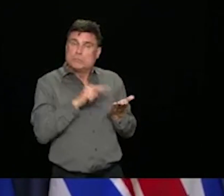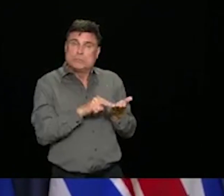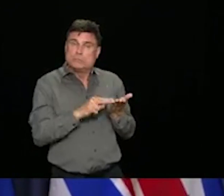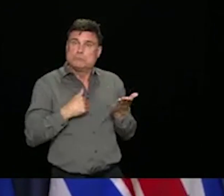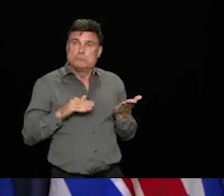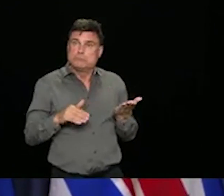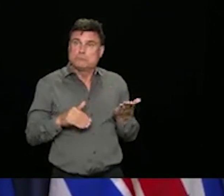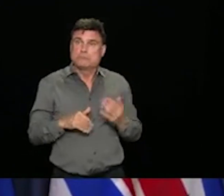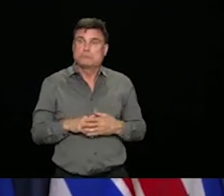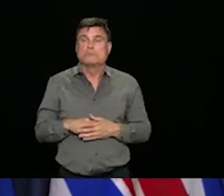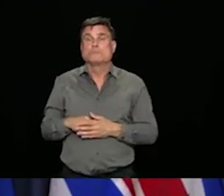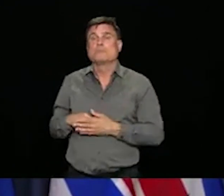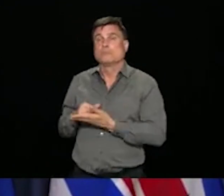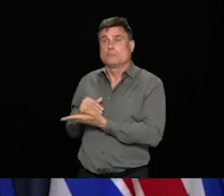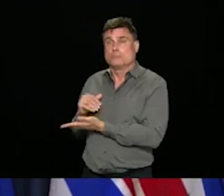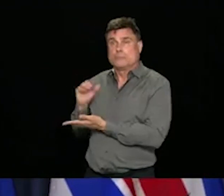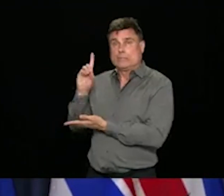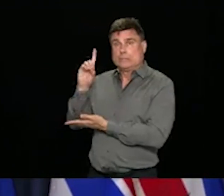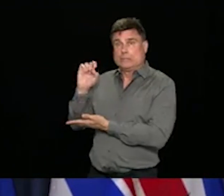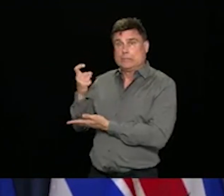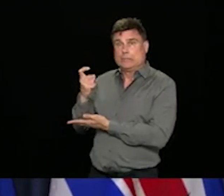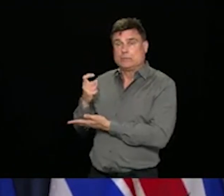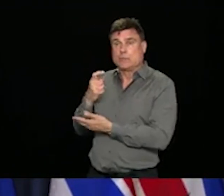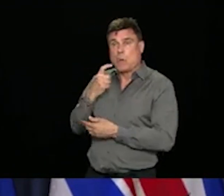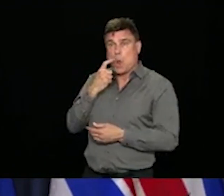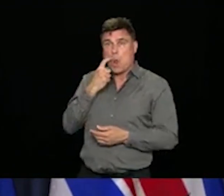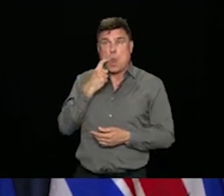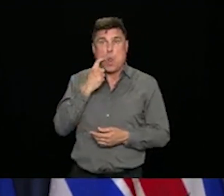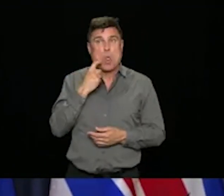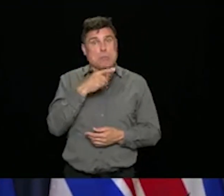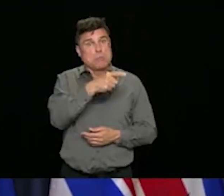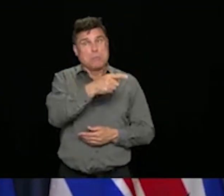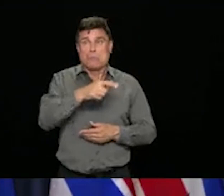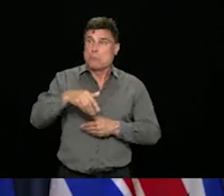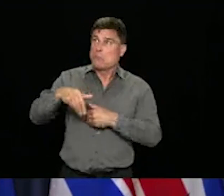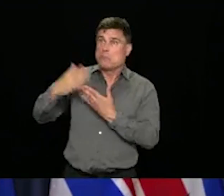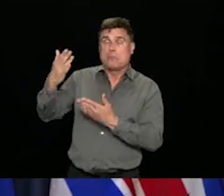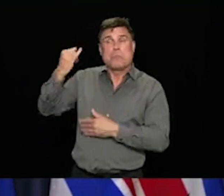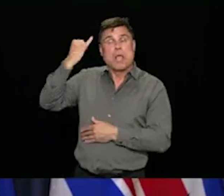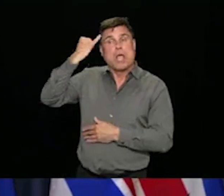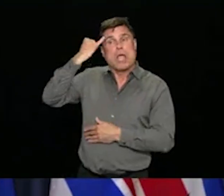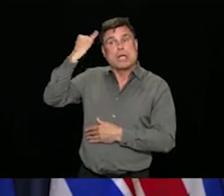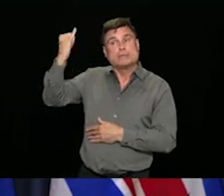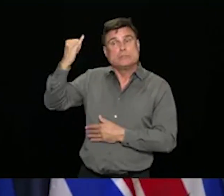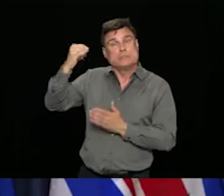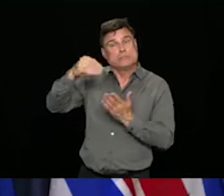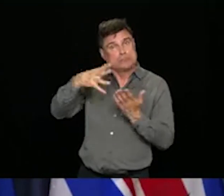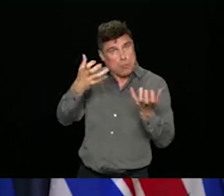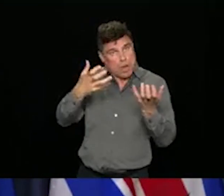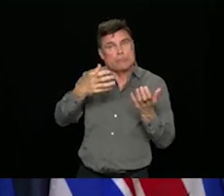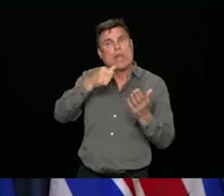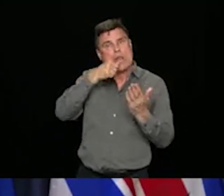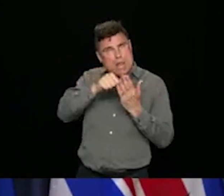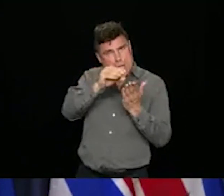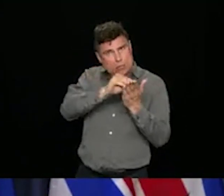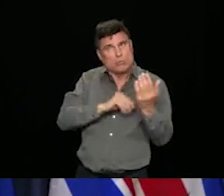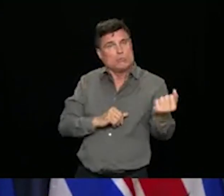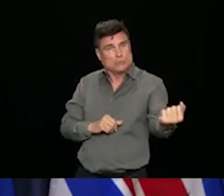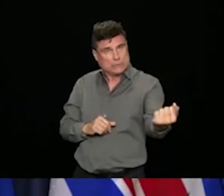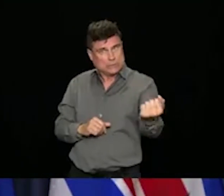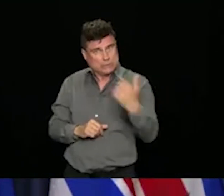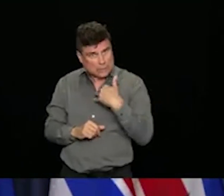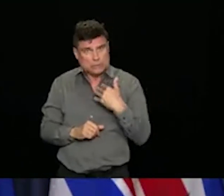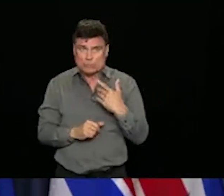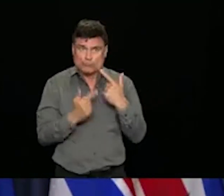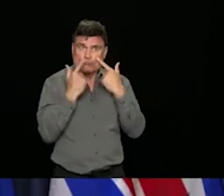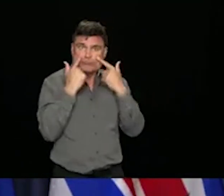reasonable to make suggestions. One of the things I'd say, though, about BC is what I was saying, I think, during my presentation, which is that